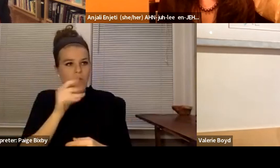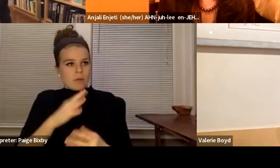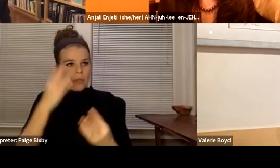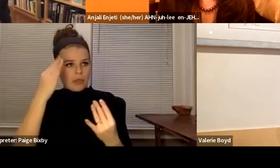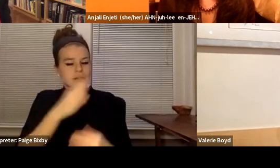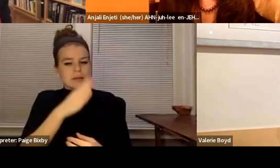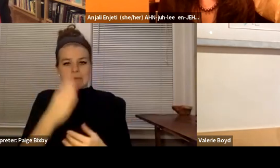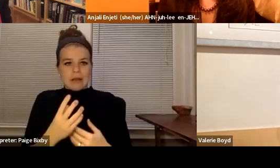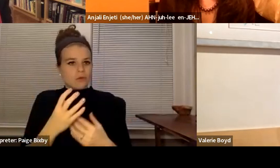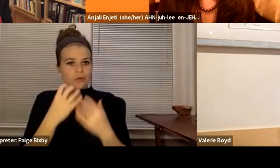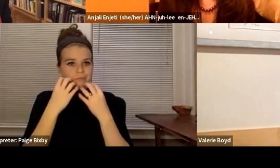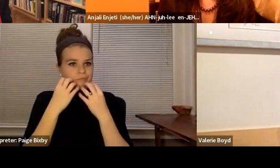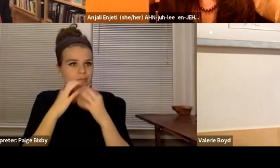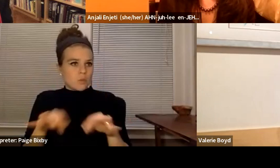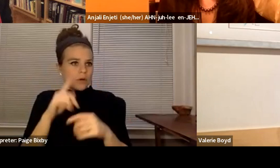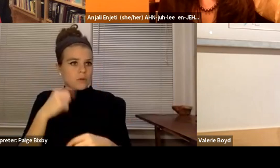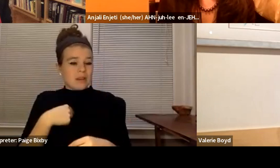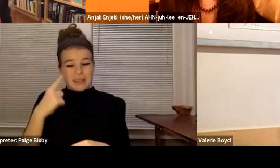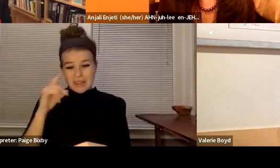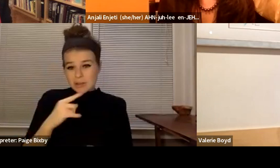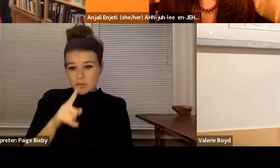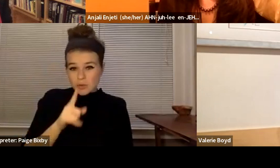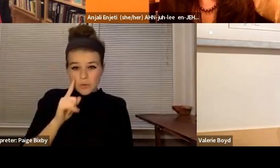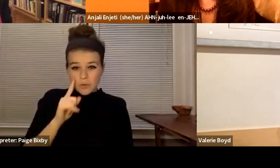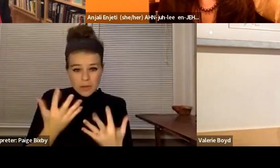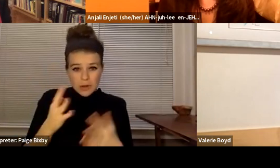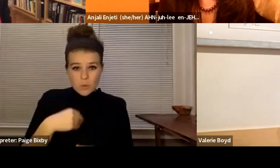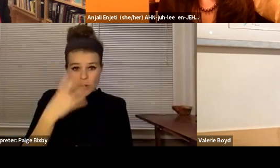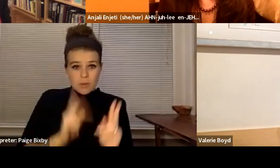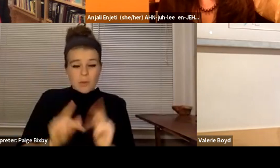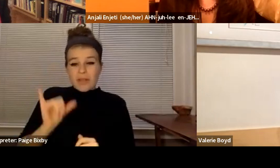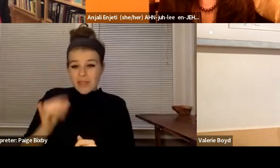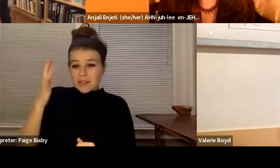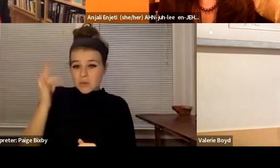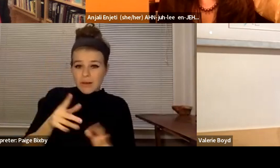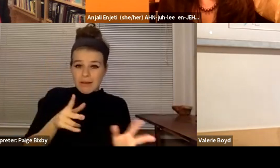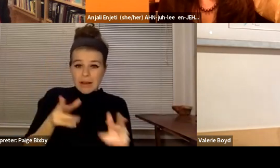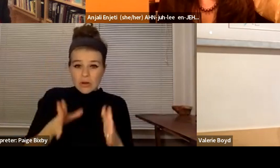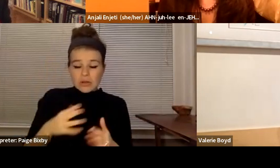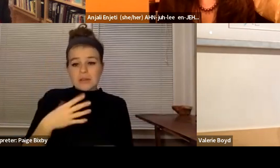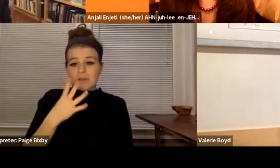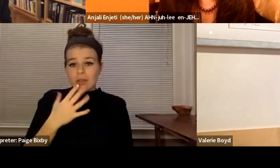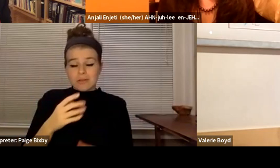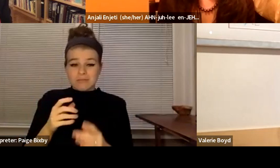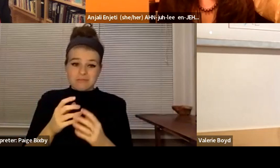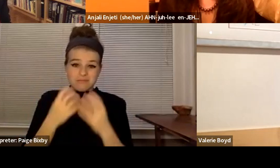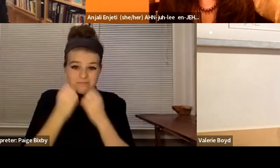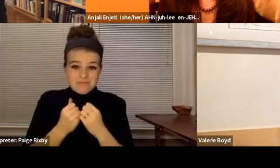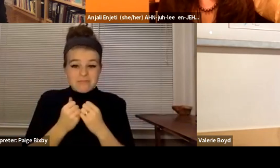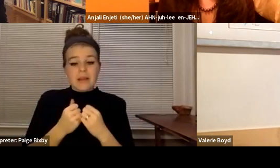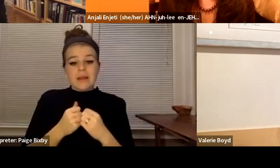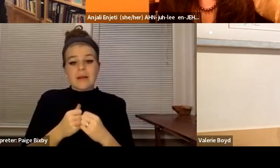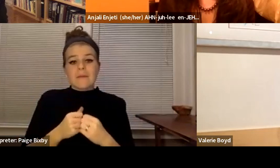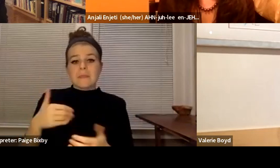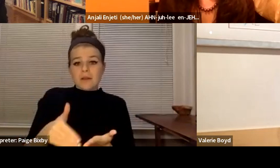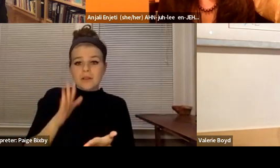think that's true for so many white people. And that's why editors of color matter. Often white editors tend to choose white writers because of the